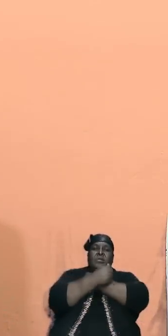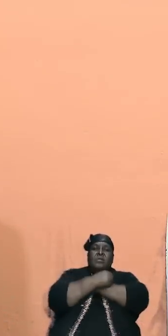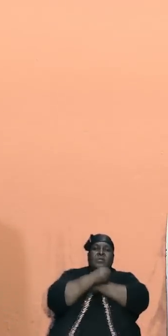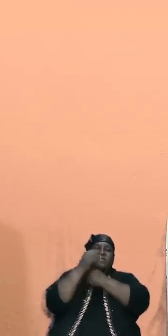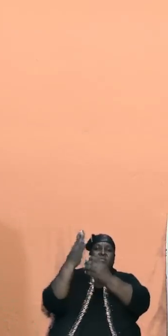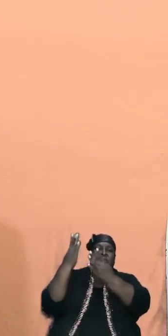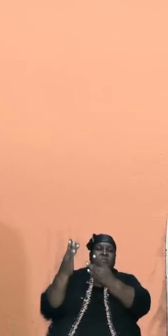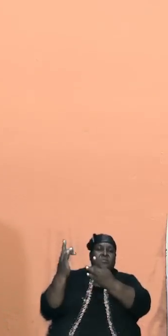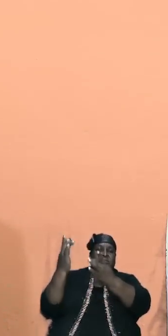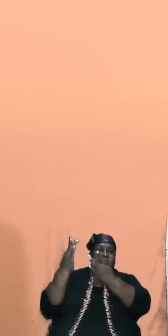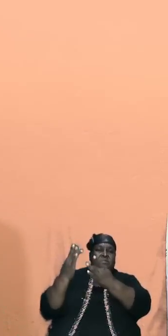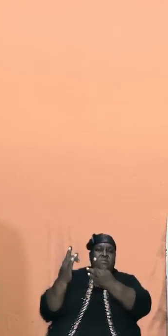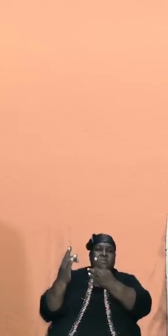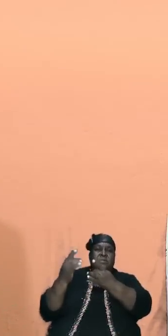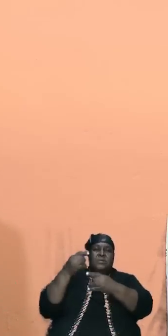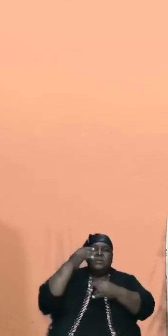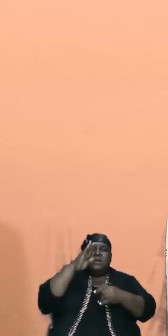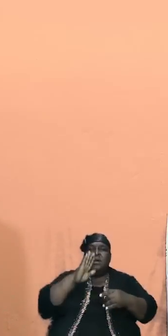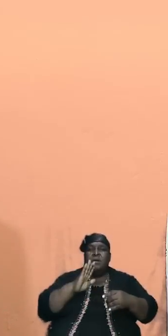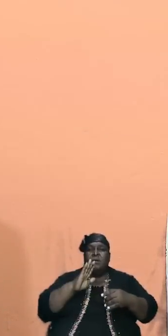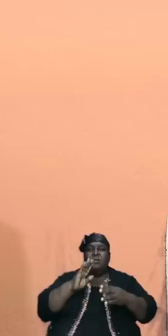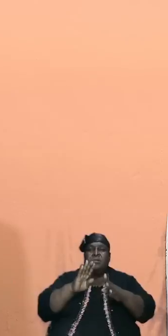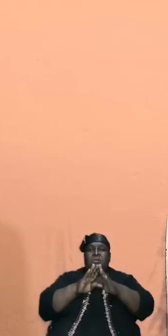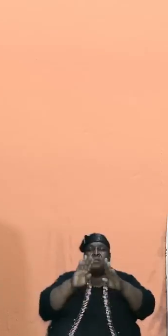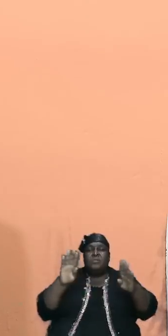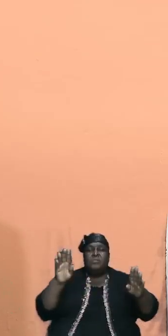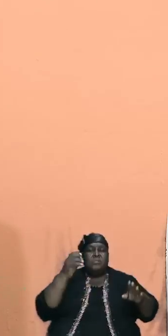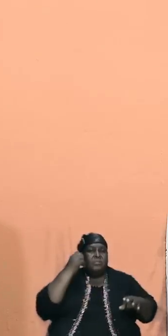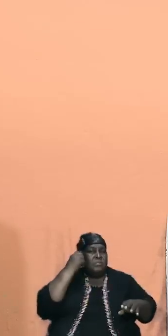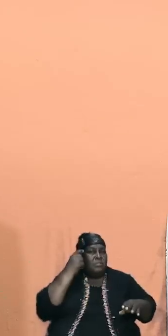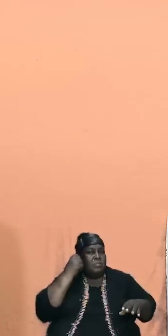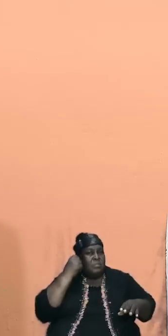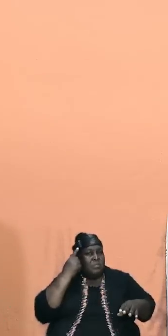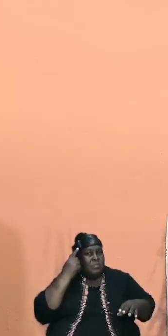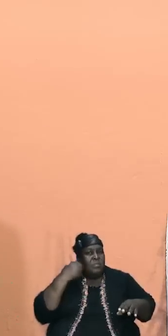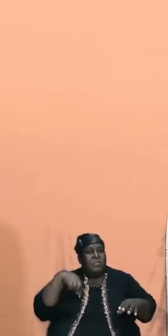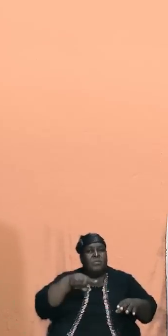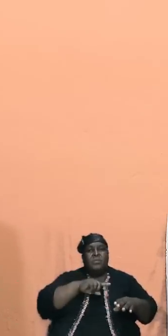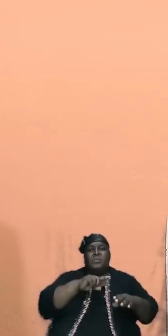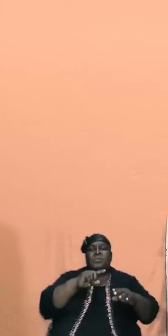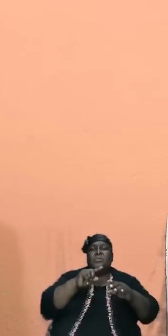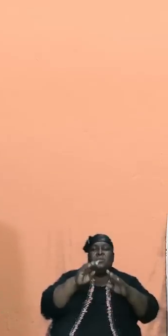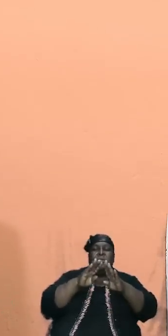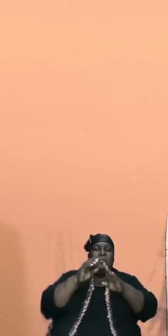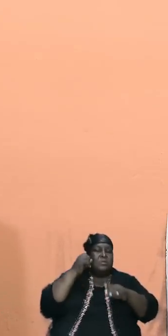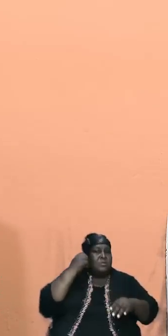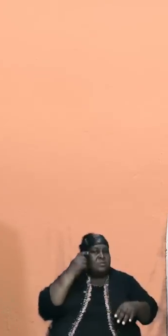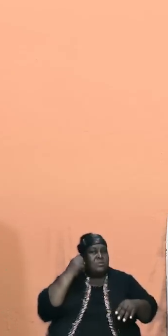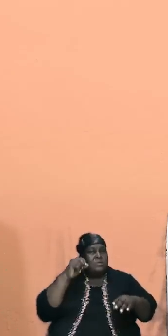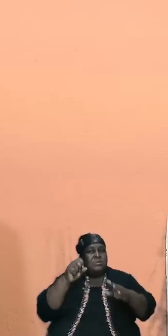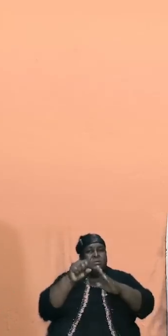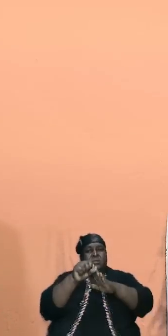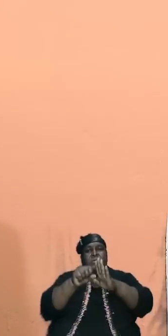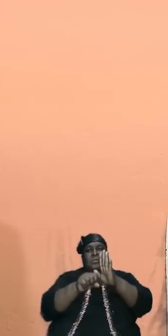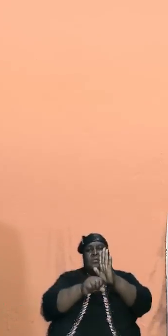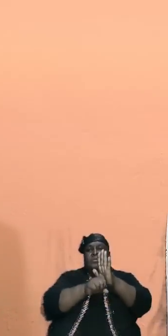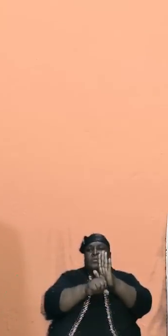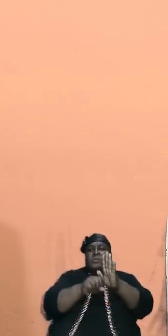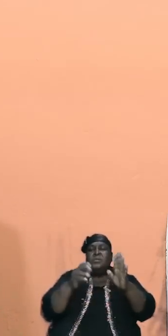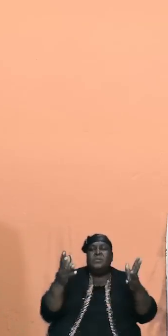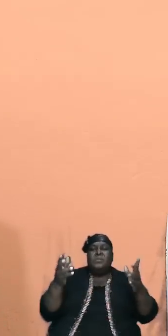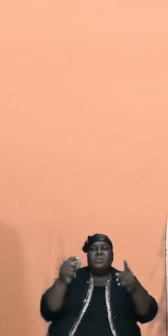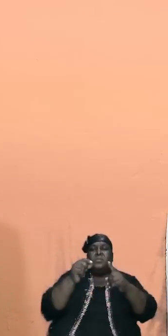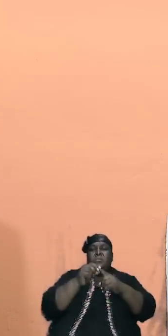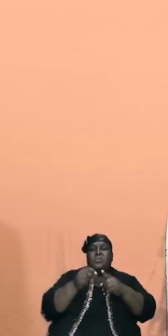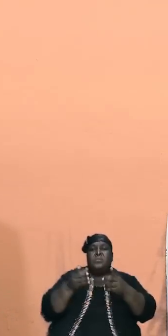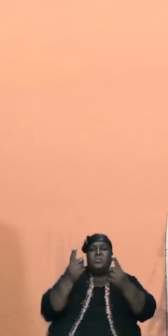your grace. God, I pray that you'll open our understanding tonight that we might understand the scriptures. I pray, God, that whatever word that